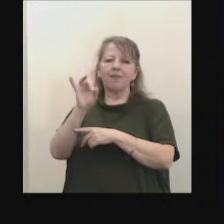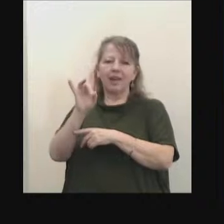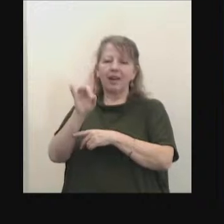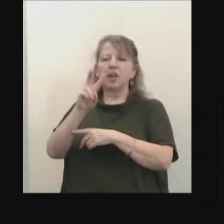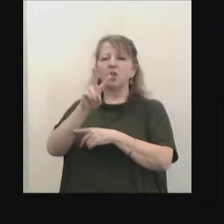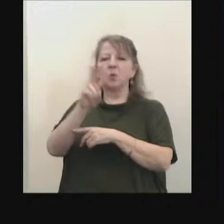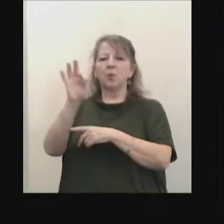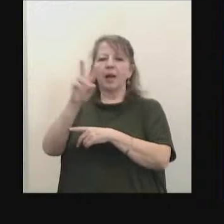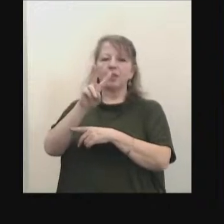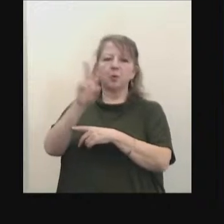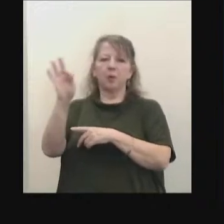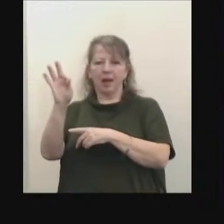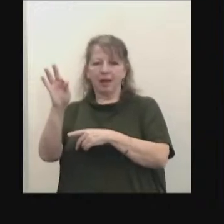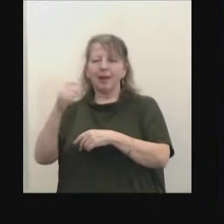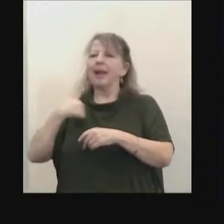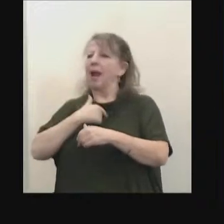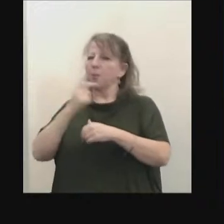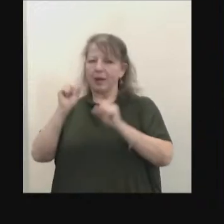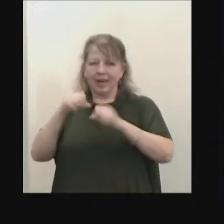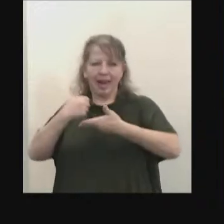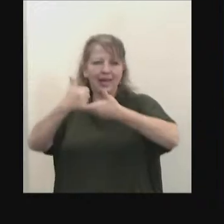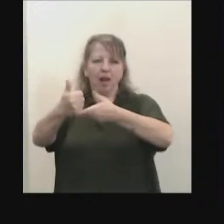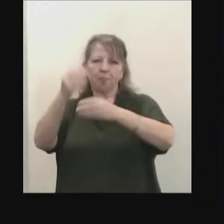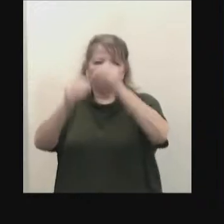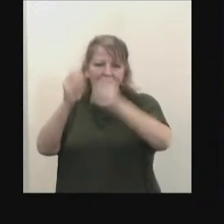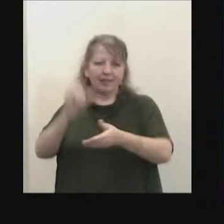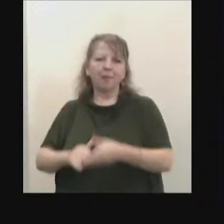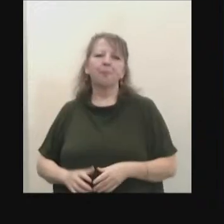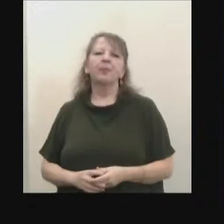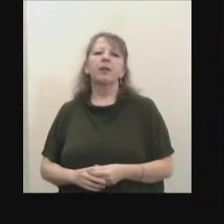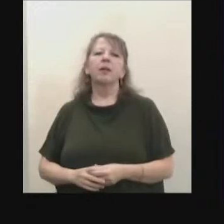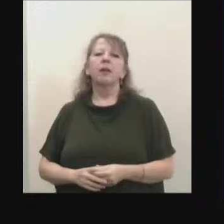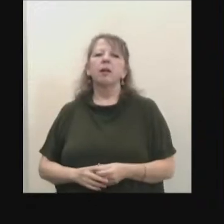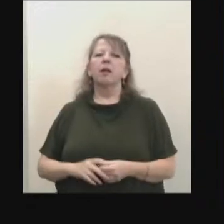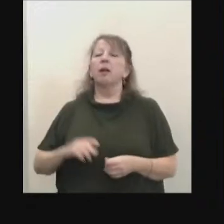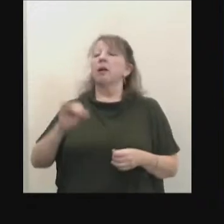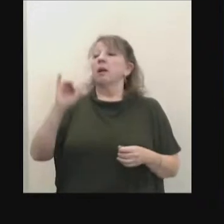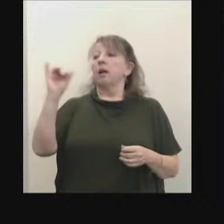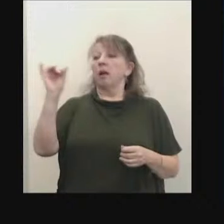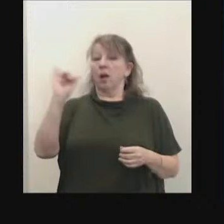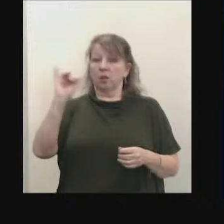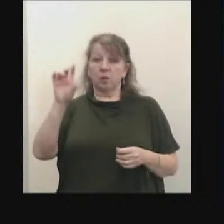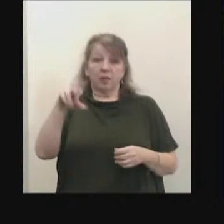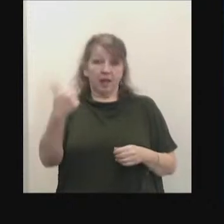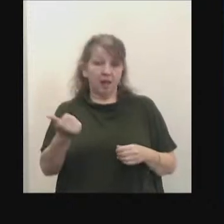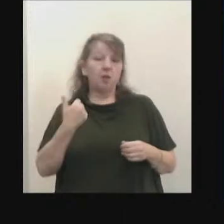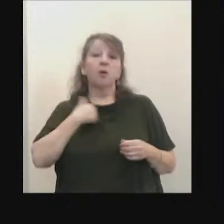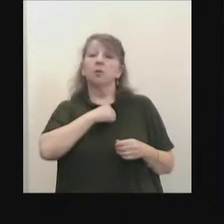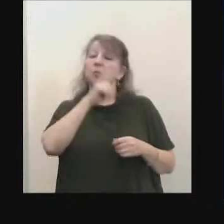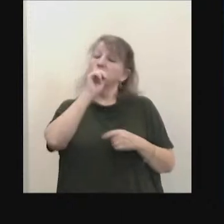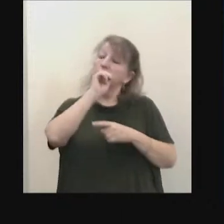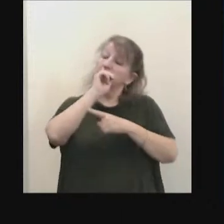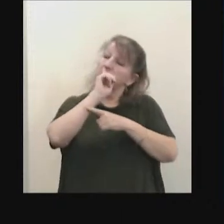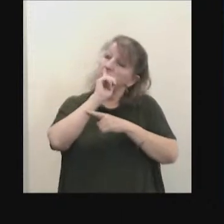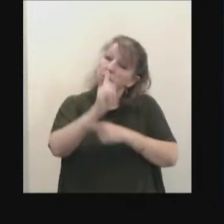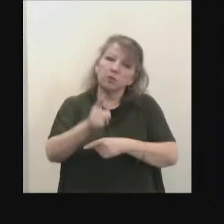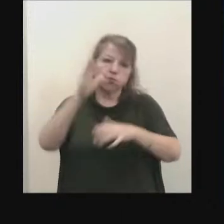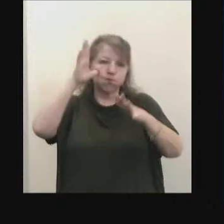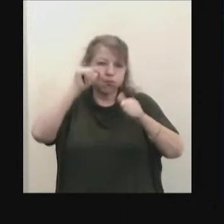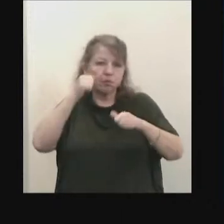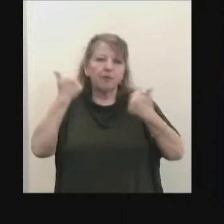716-858-2929, and we can make that happen for you. Also, we are still working very, very hard with contact tracing.